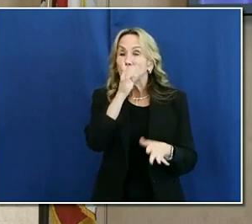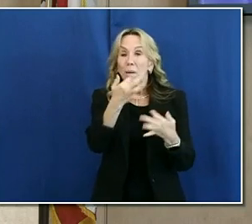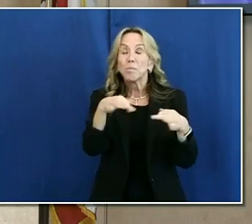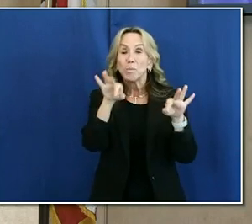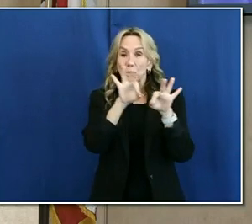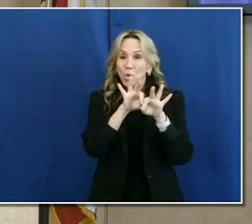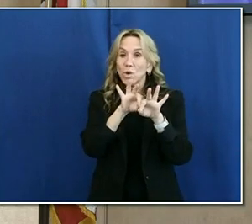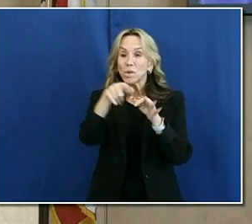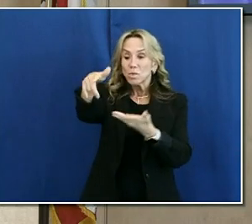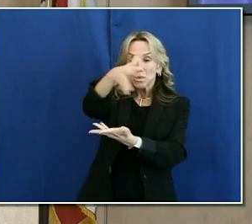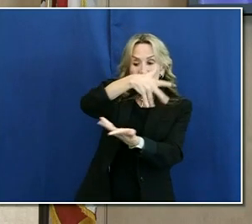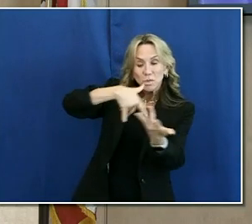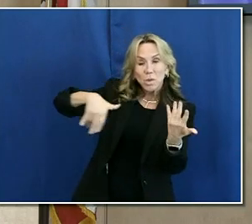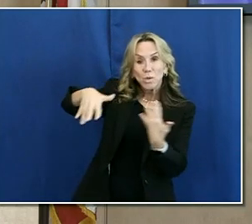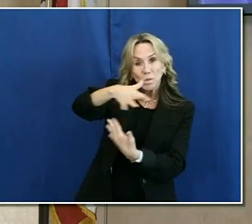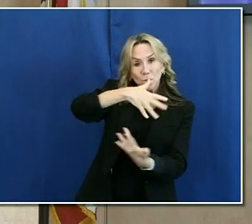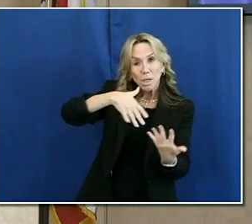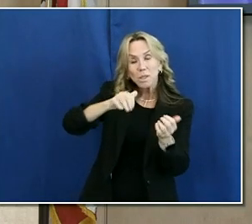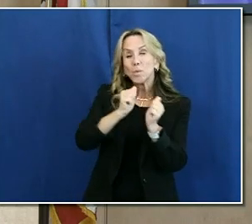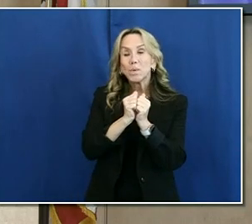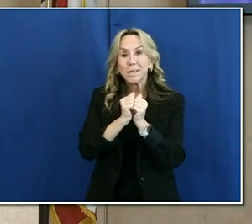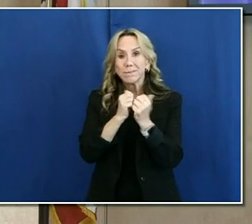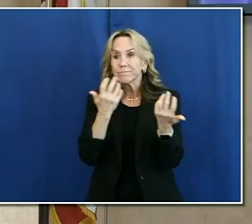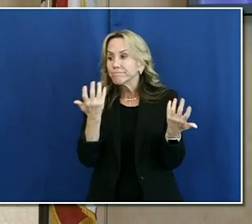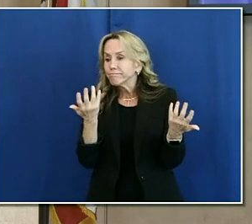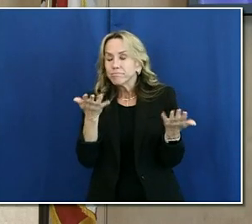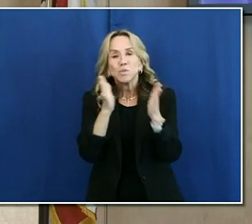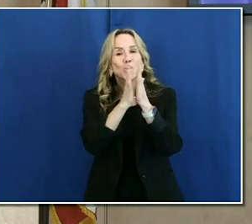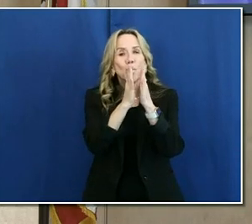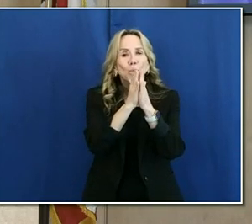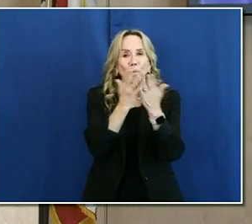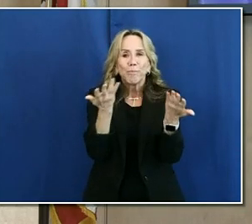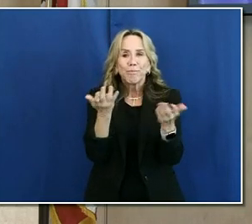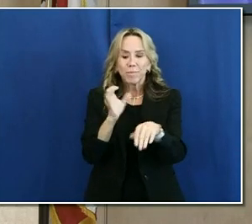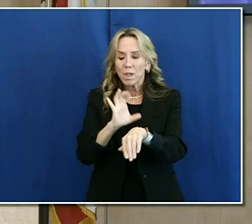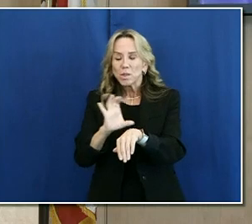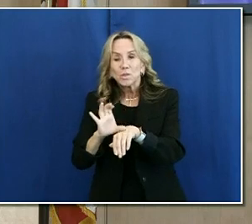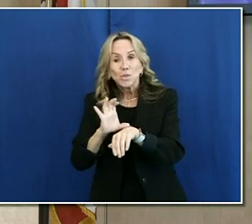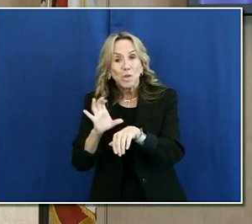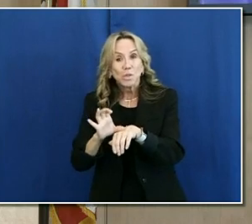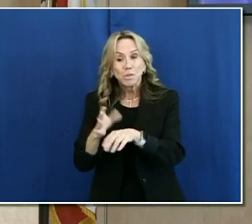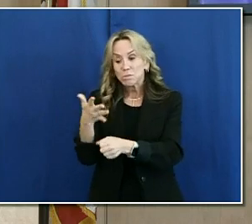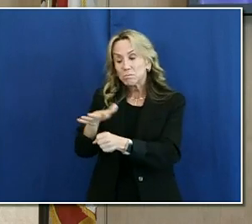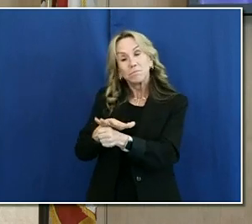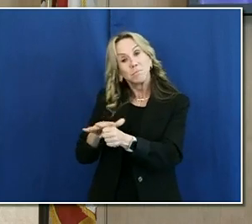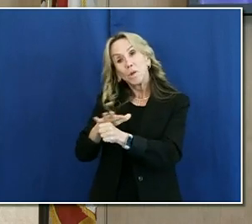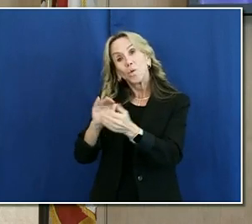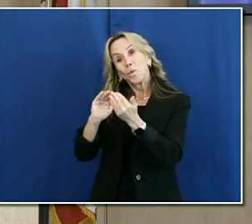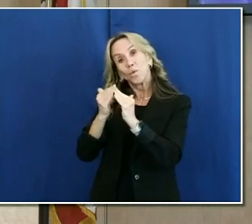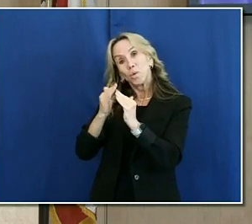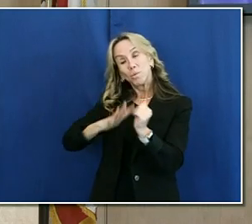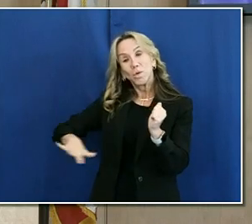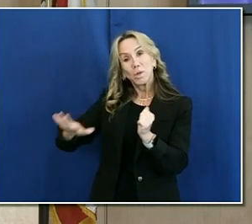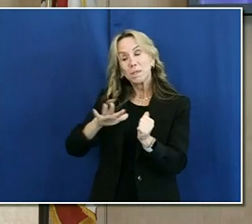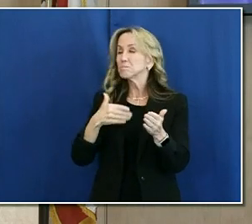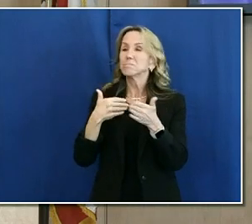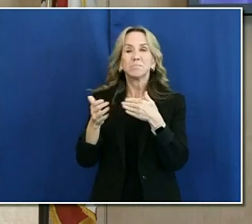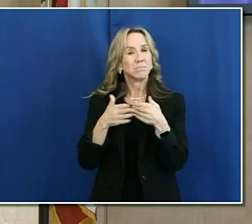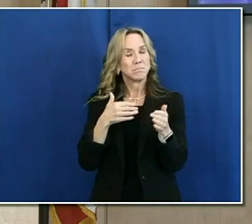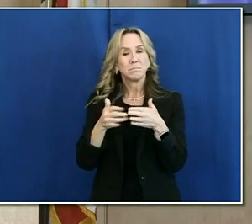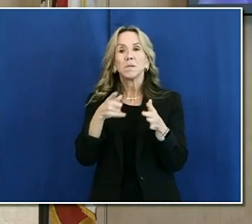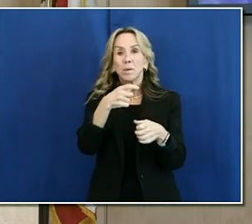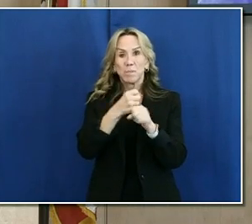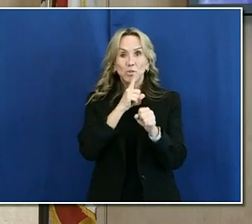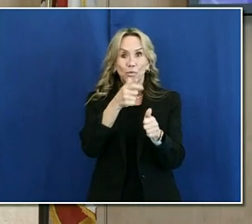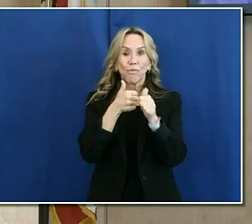with members of your school, church, local community to take the